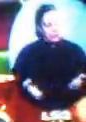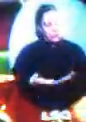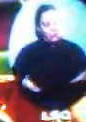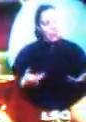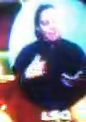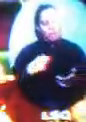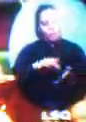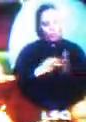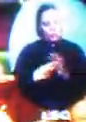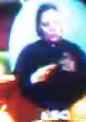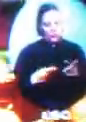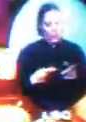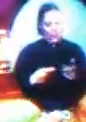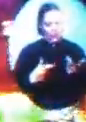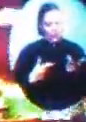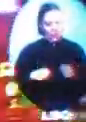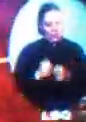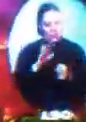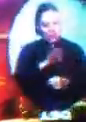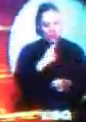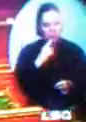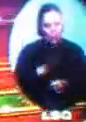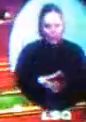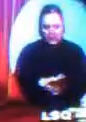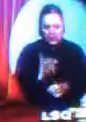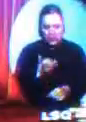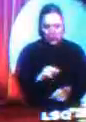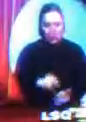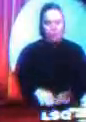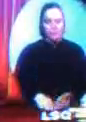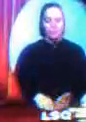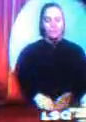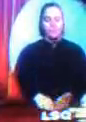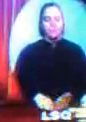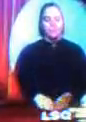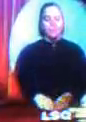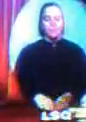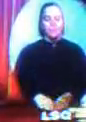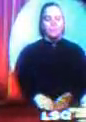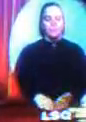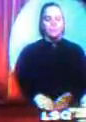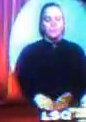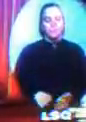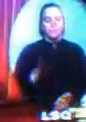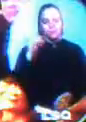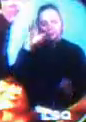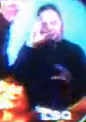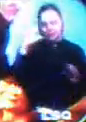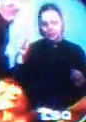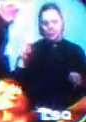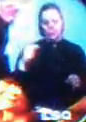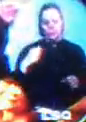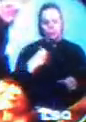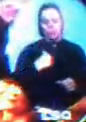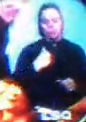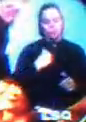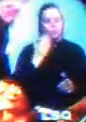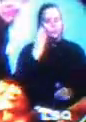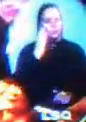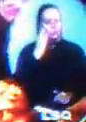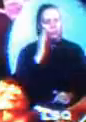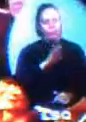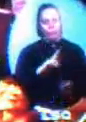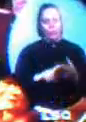the responses provided by the minister, does this mean that they're going back on their word? The Honourable Parliamentary Secretary.